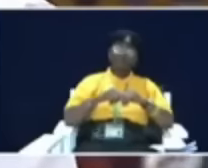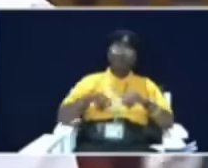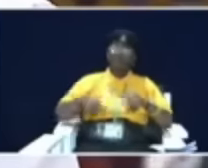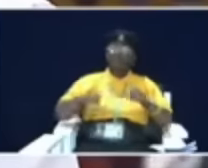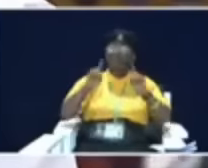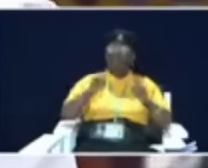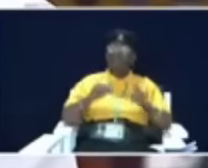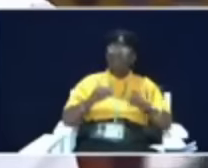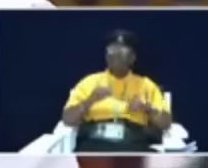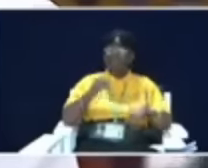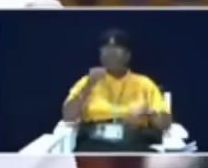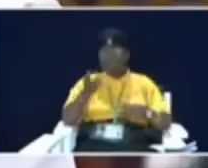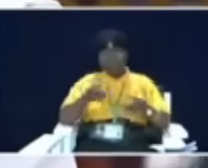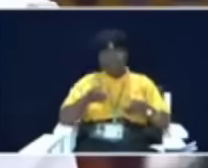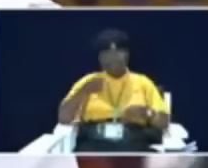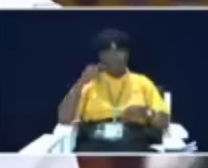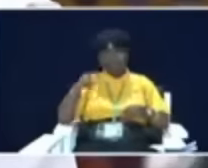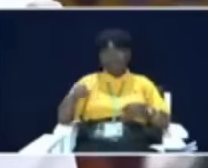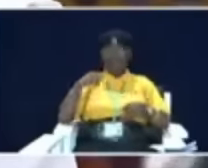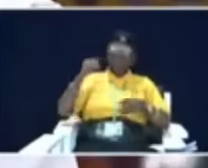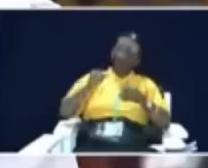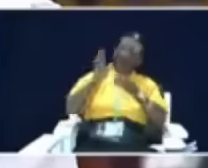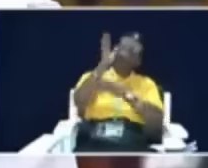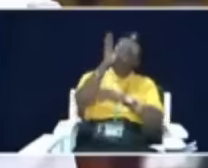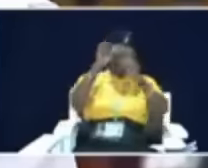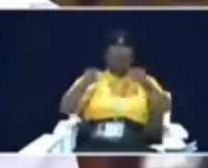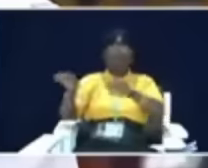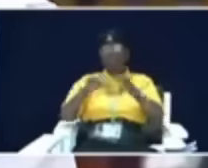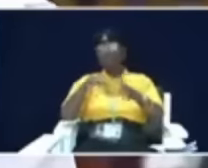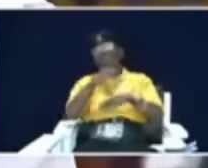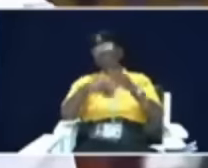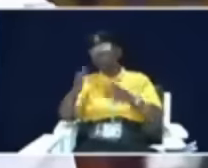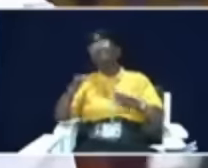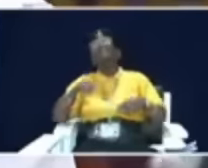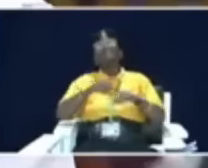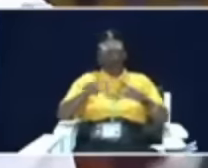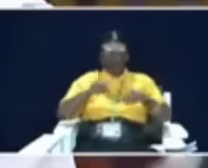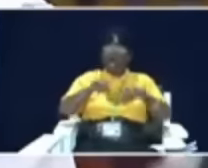They say God can do all things, but how am I sure he will do my own?